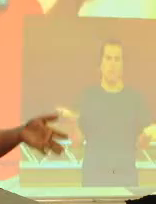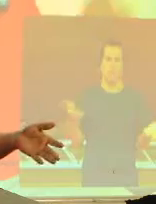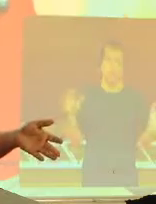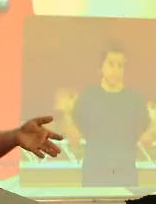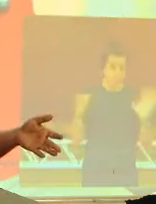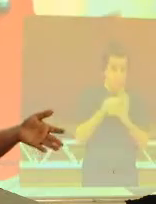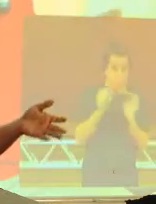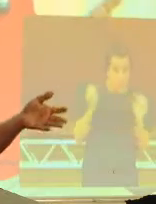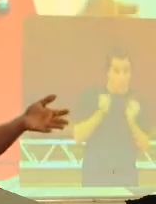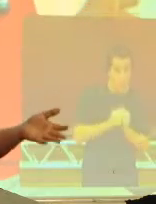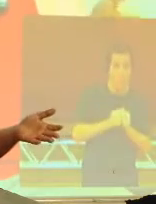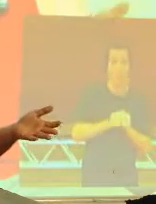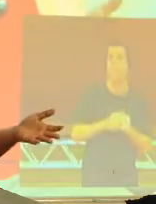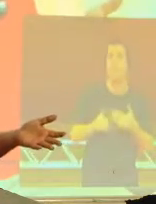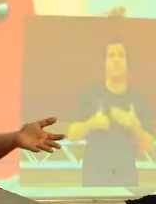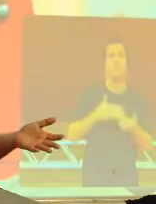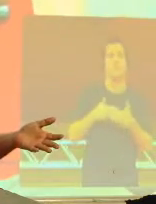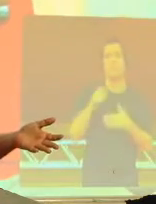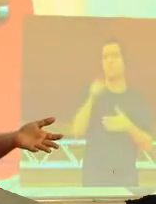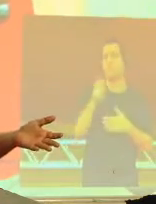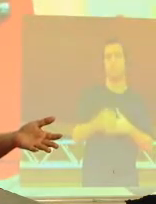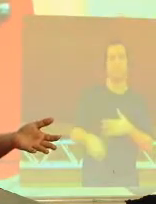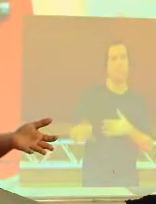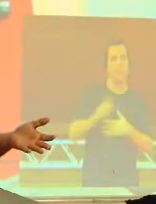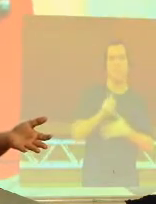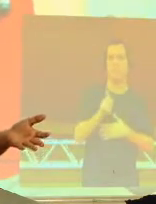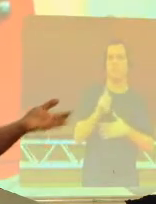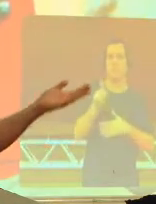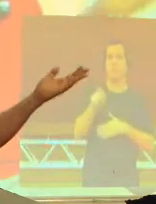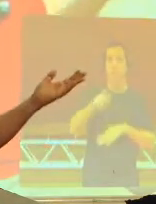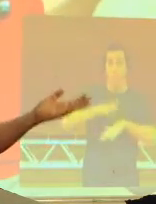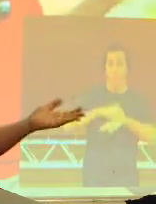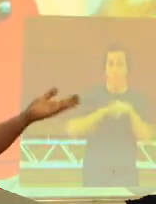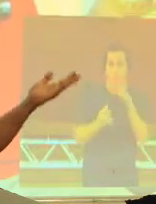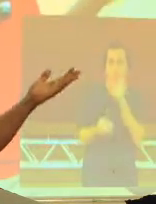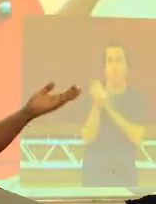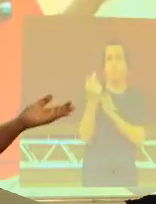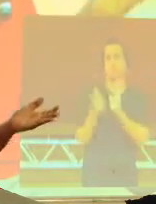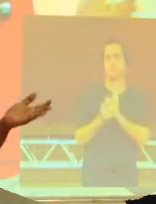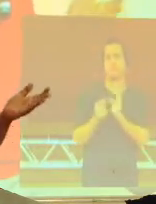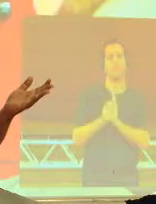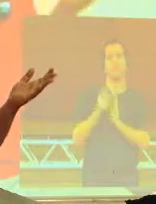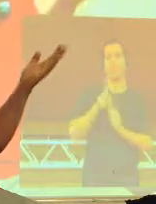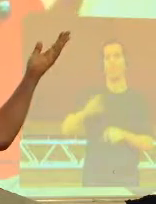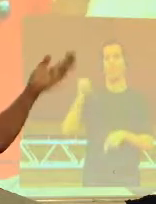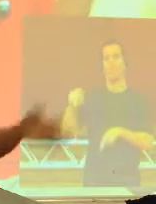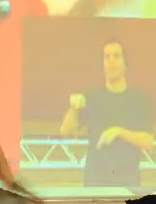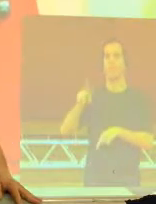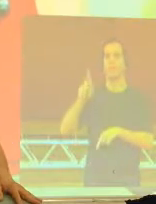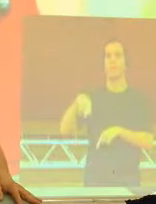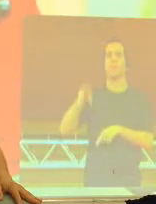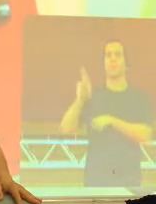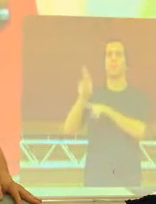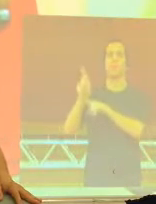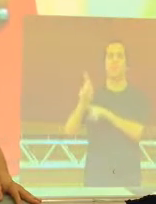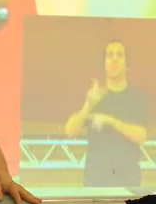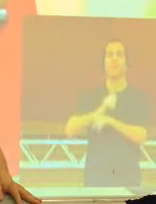a programmer to use GNU plus Linux. It has graphical interfaces. You could just use